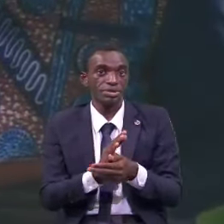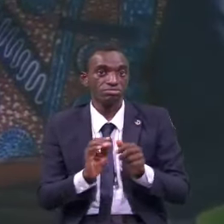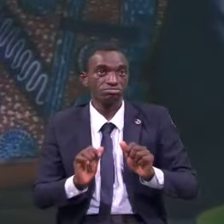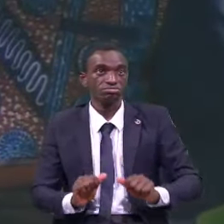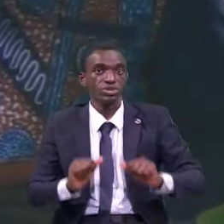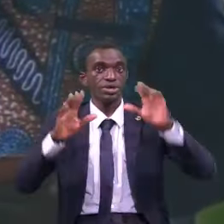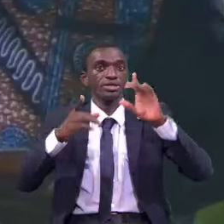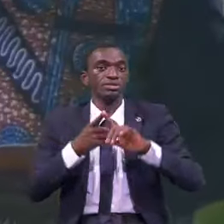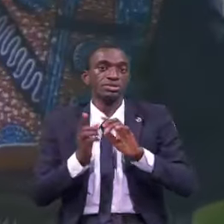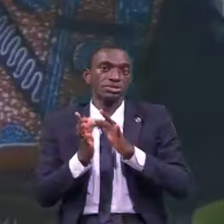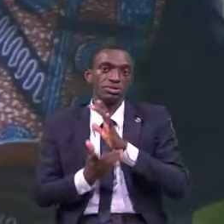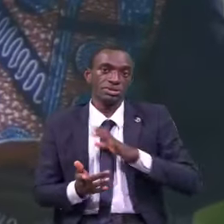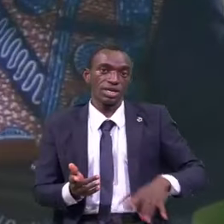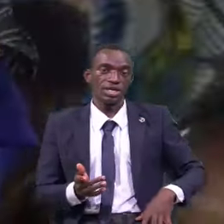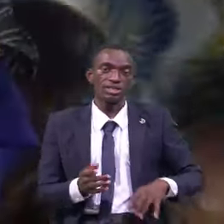evolving.